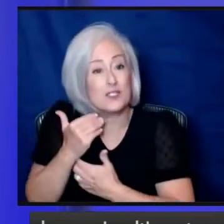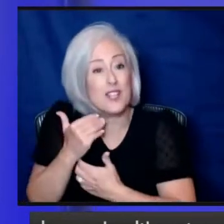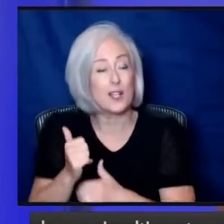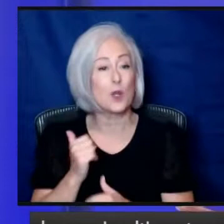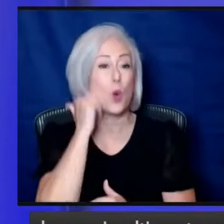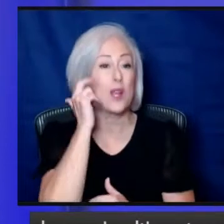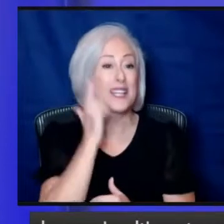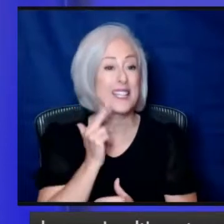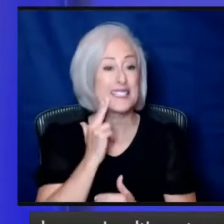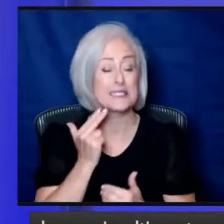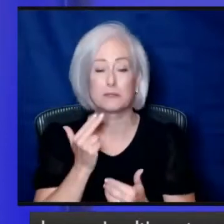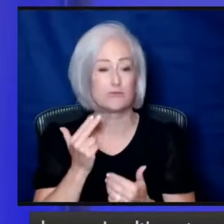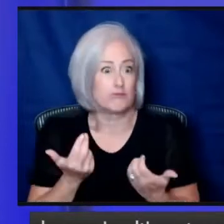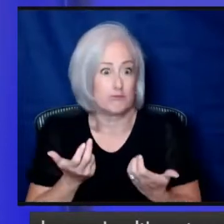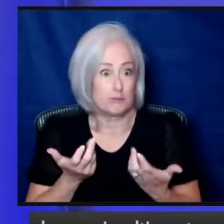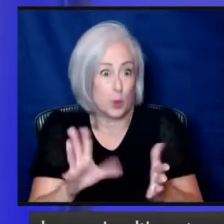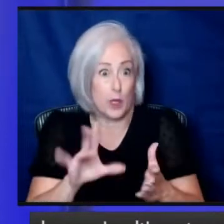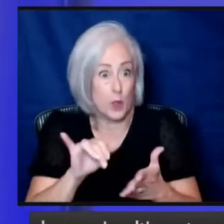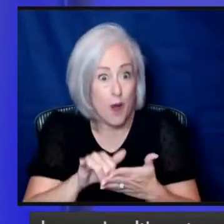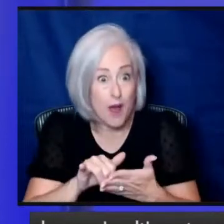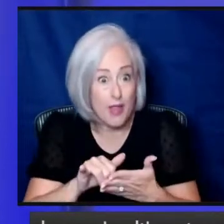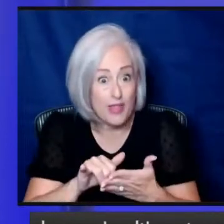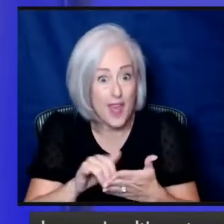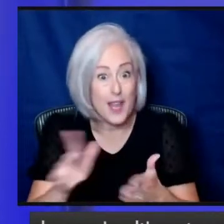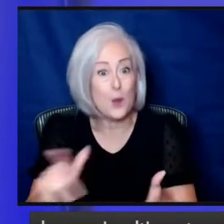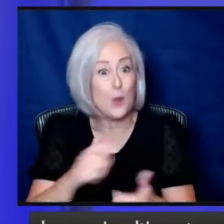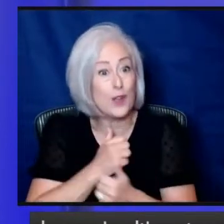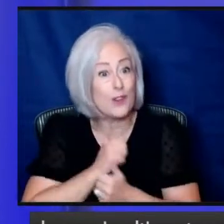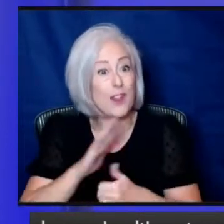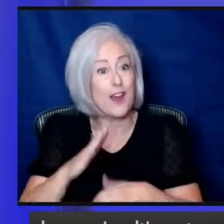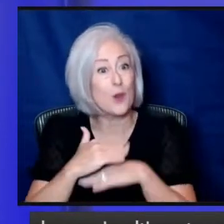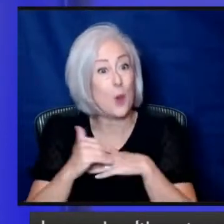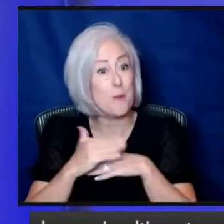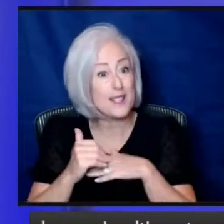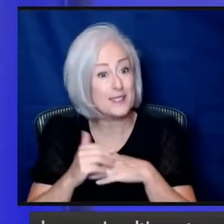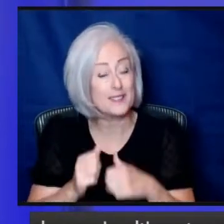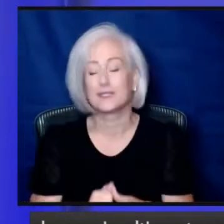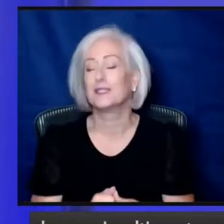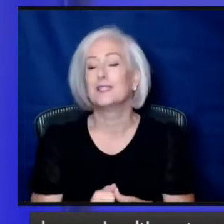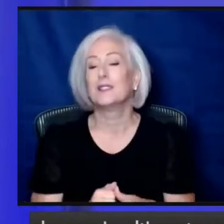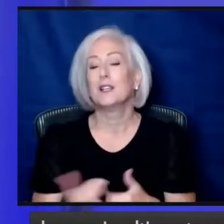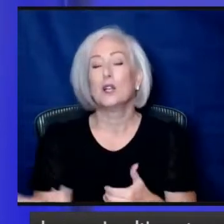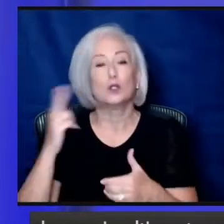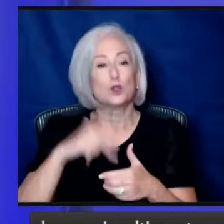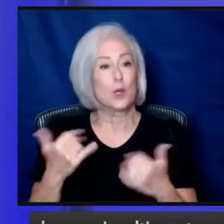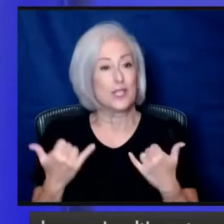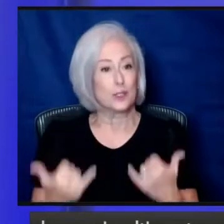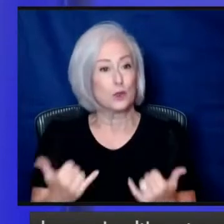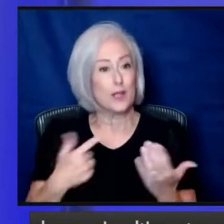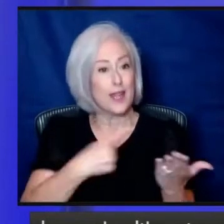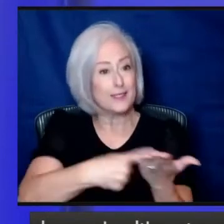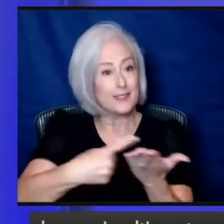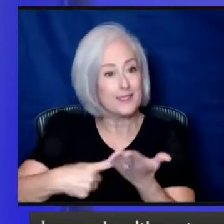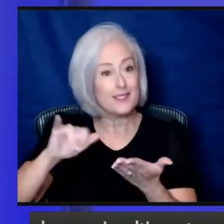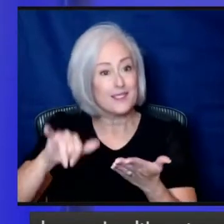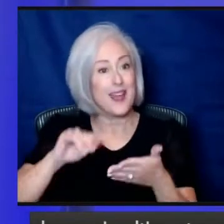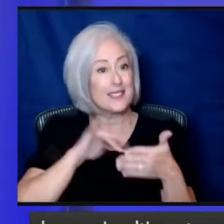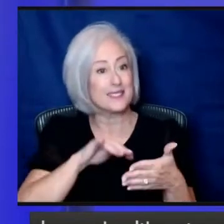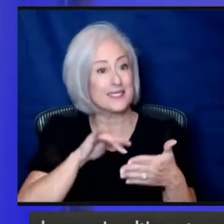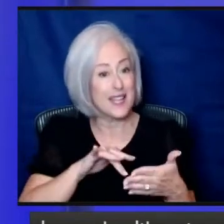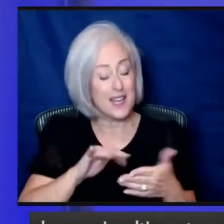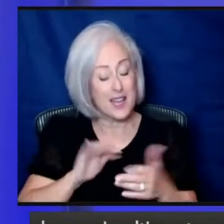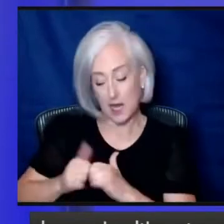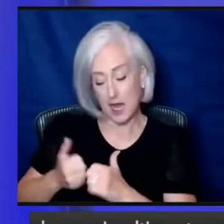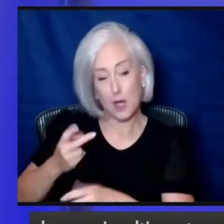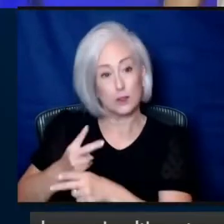That's not what any of us want to hear when we love our pets and snuggle with them. So joining us to talk this morning about this study and the ways to keep your pets safe and you